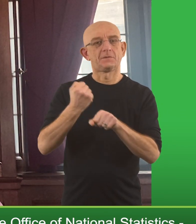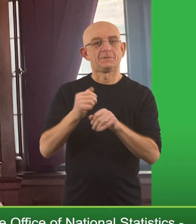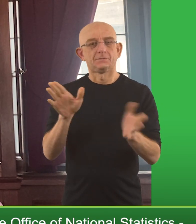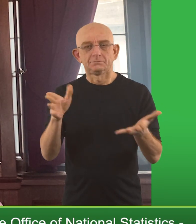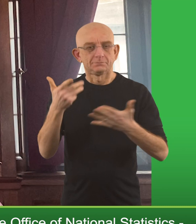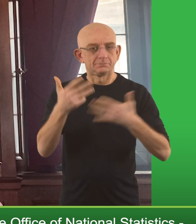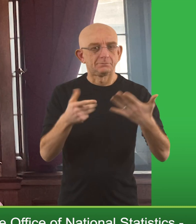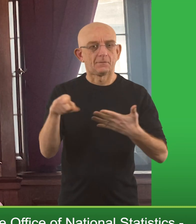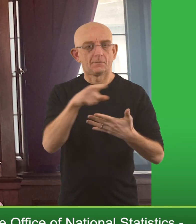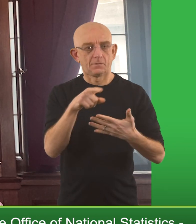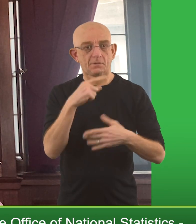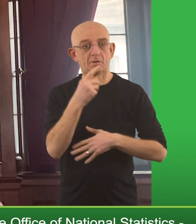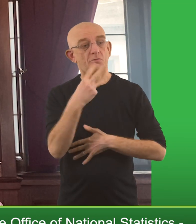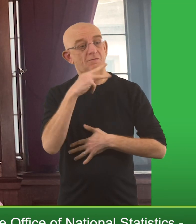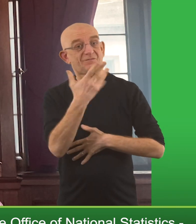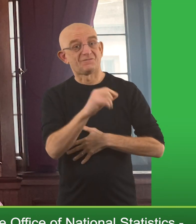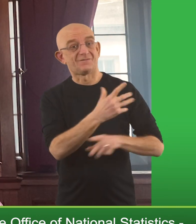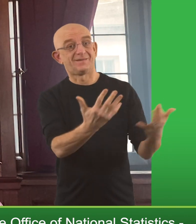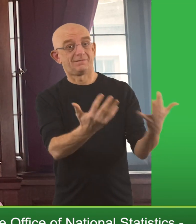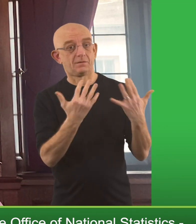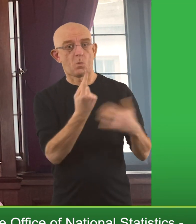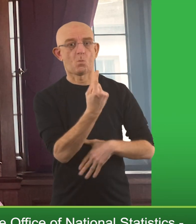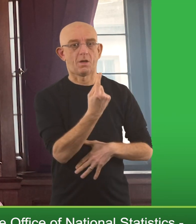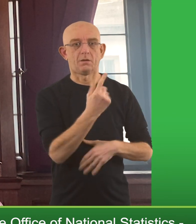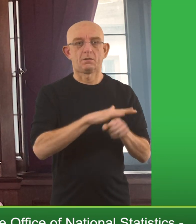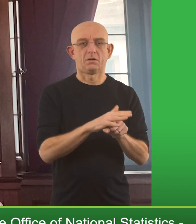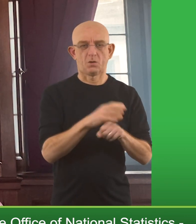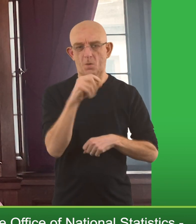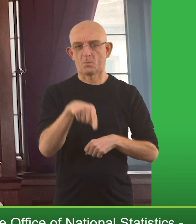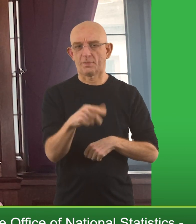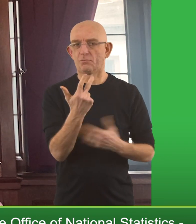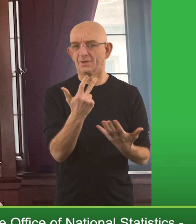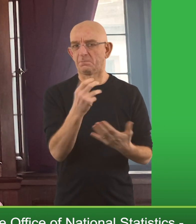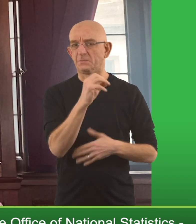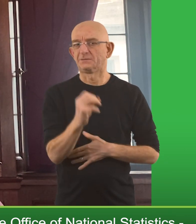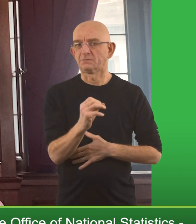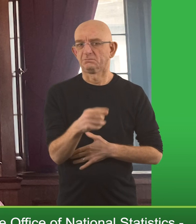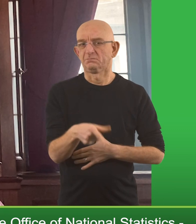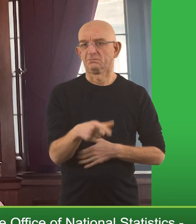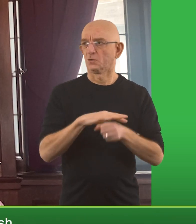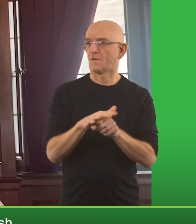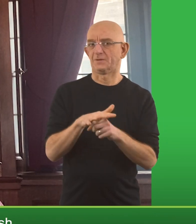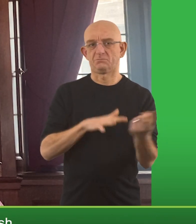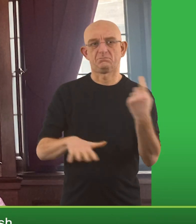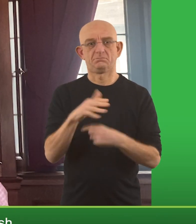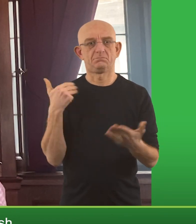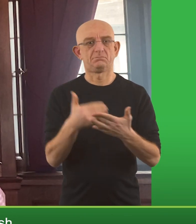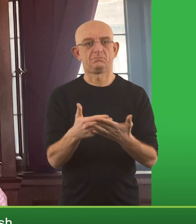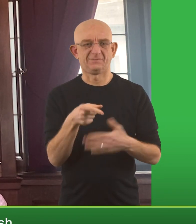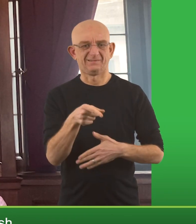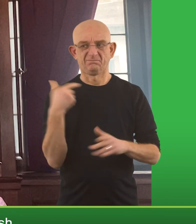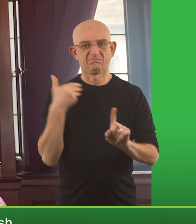of National Statistics, about 1 in 350 or 0.3% of the population have COVID at any one time, and